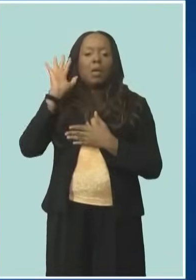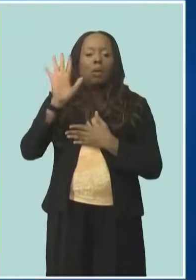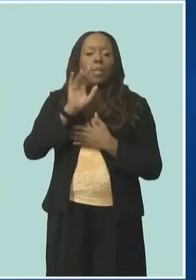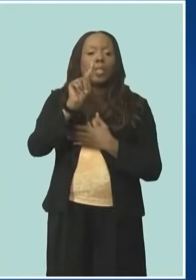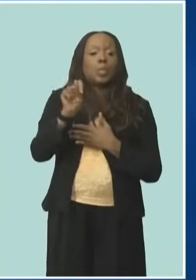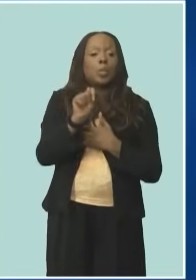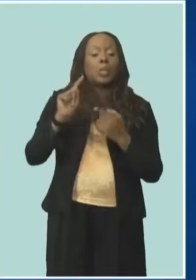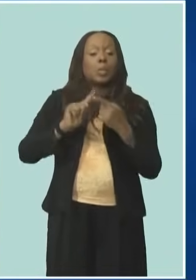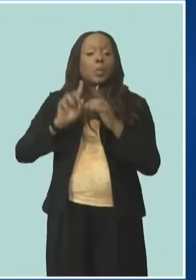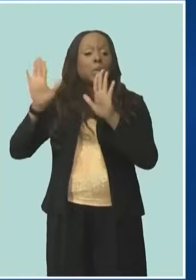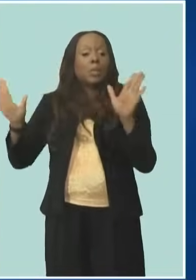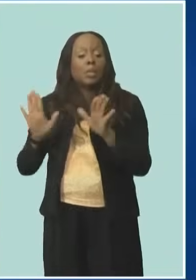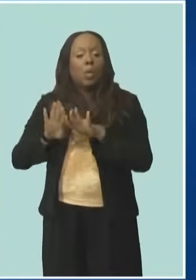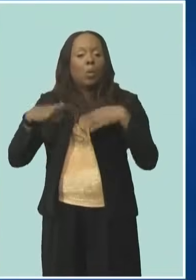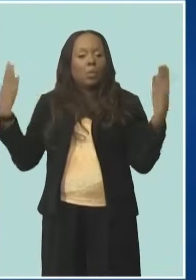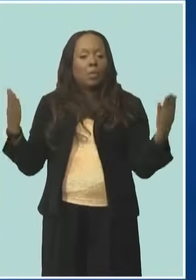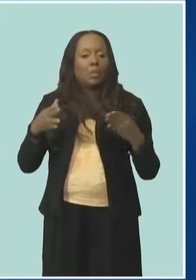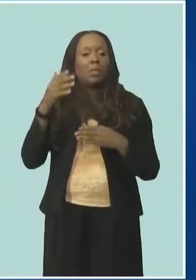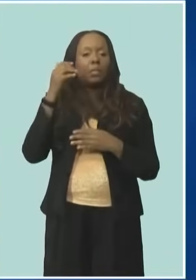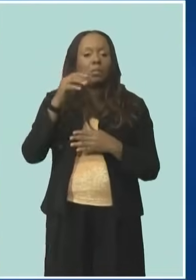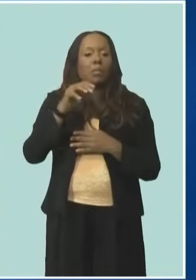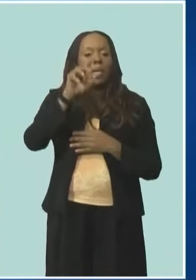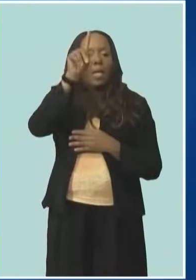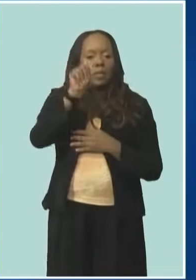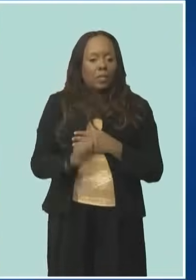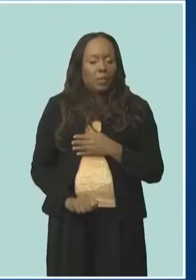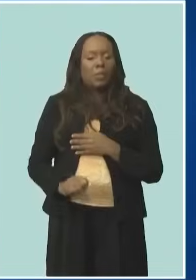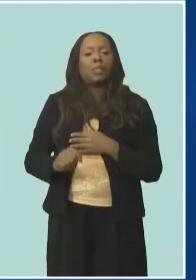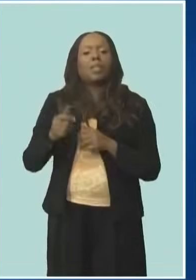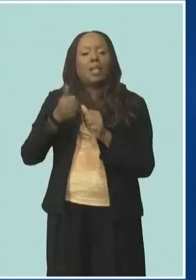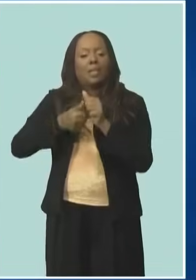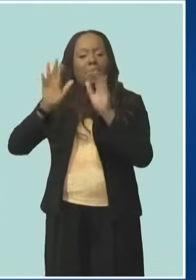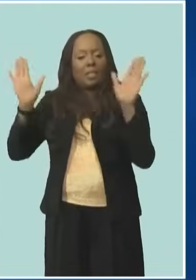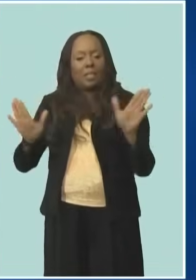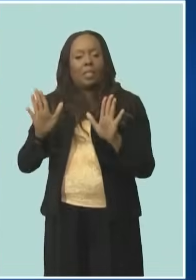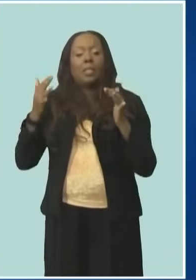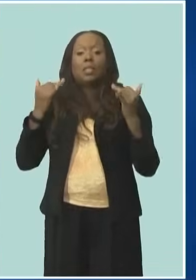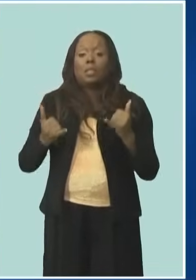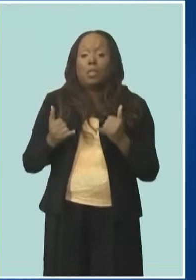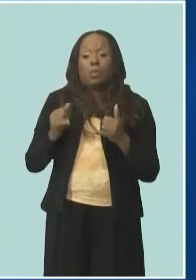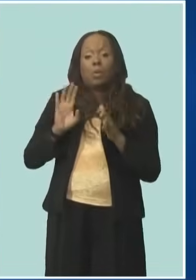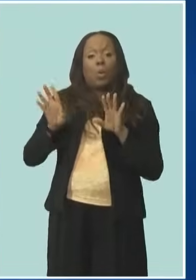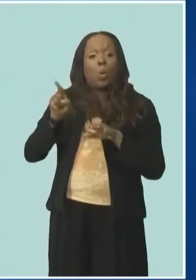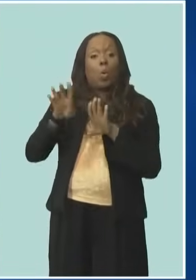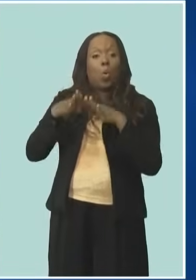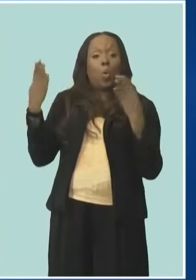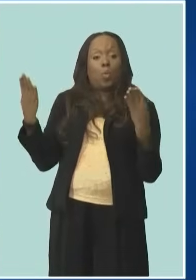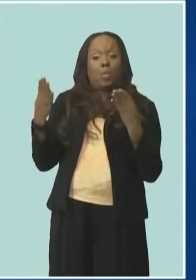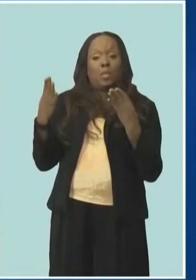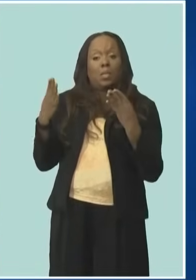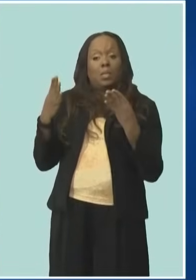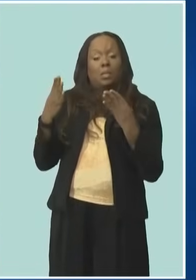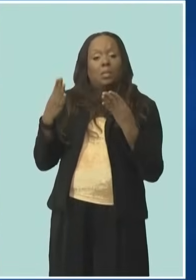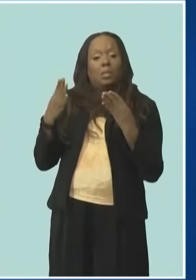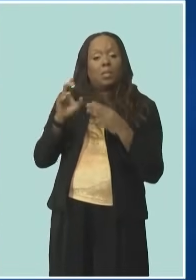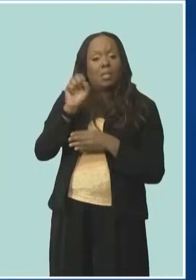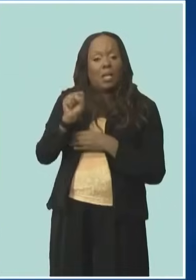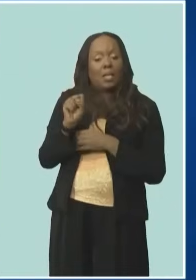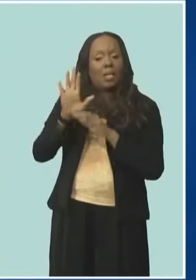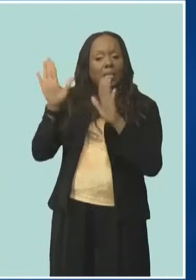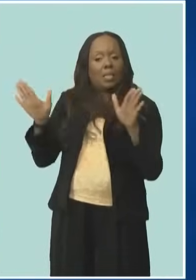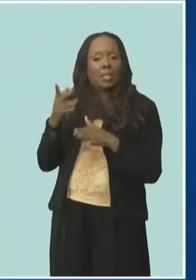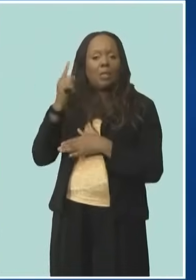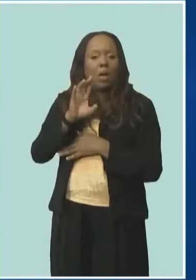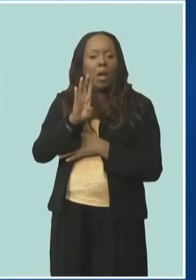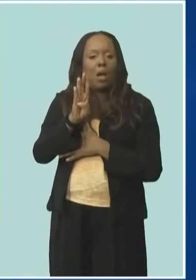to Sunday opening, so every day Tuesday to Sunday. But right now we're open on weekends, as I said, Saturdays for brunch and Sundays for lunch.